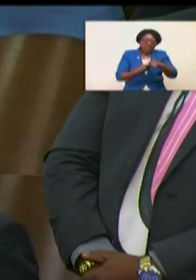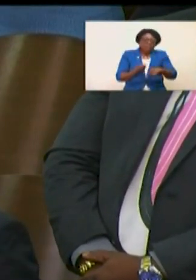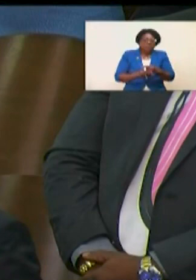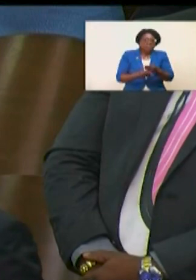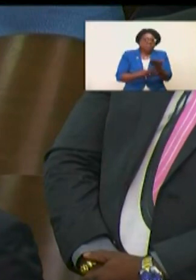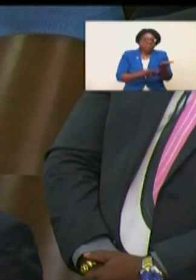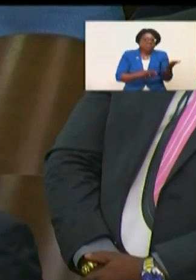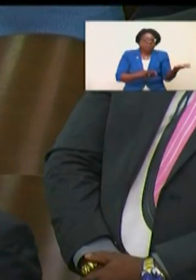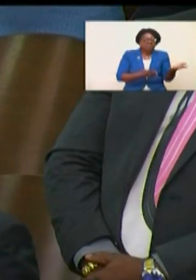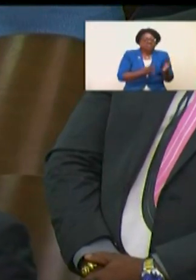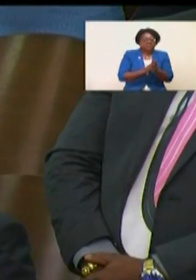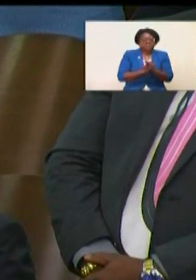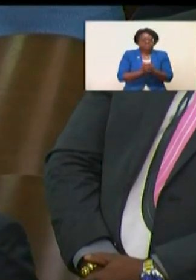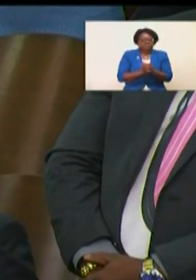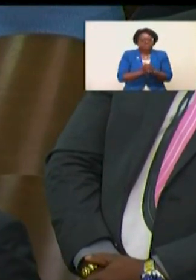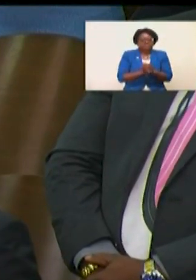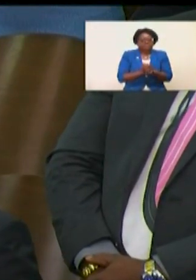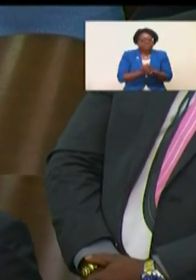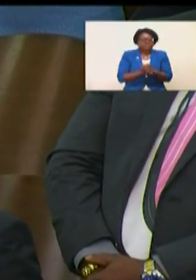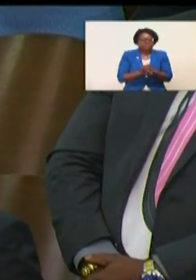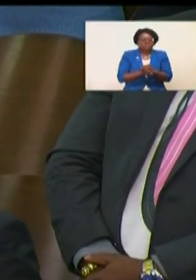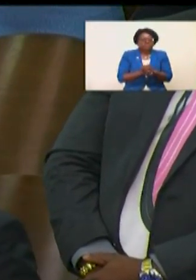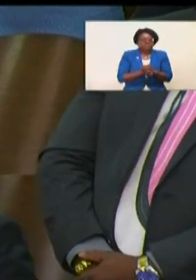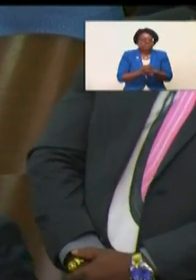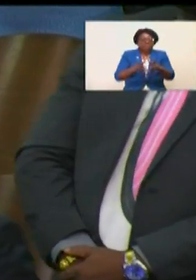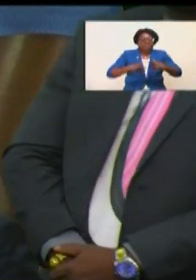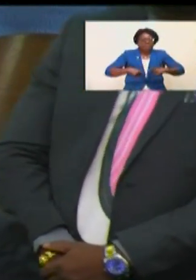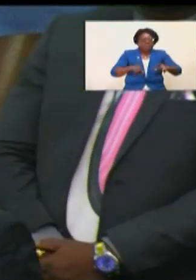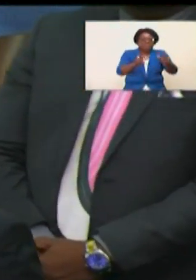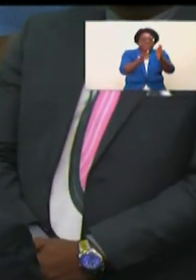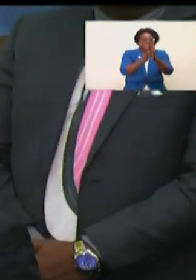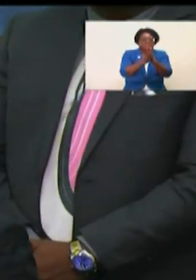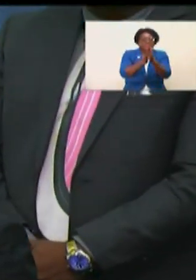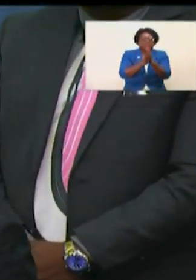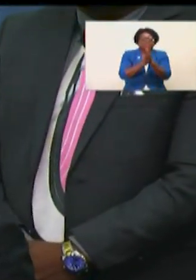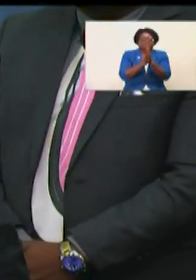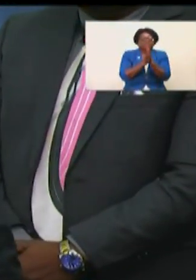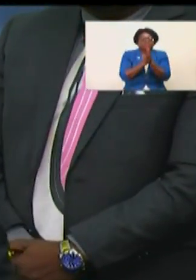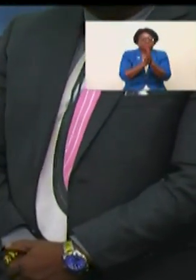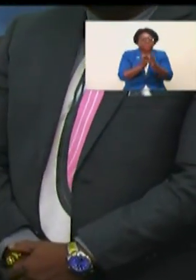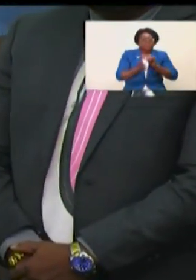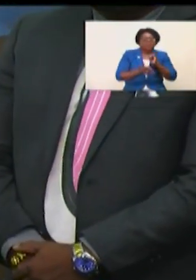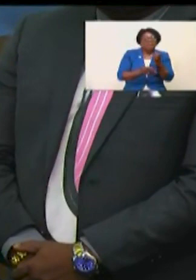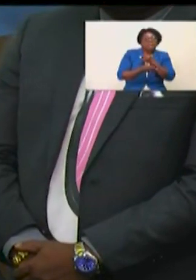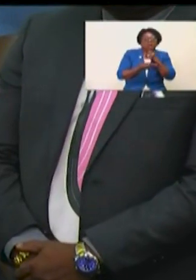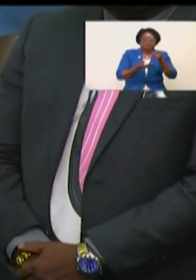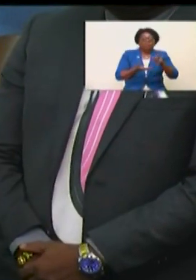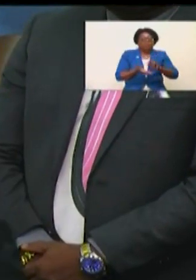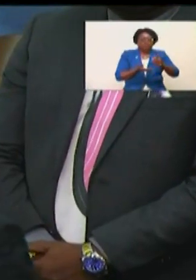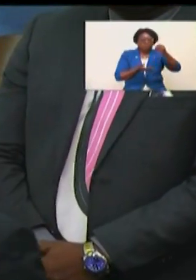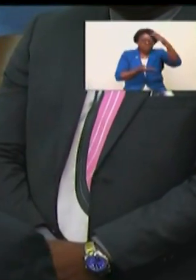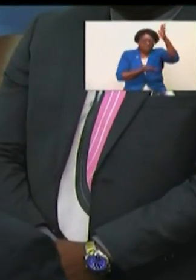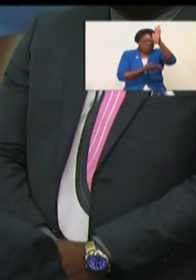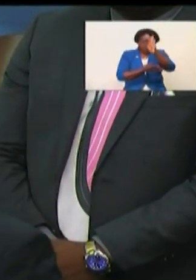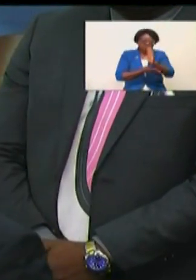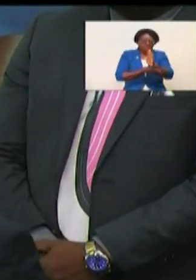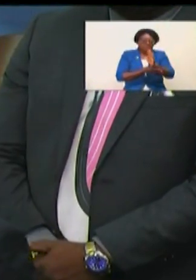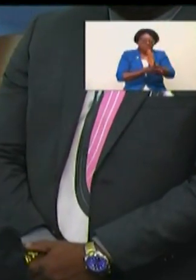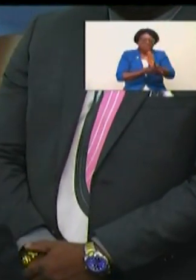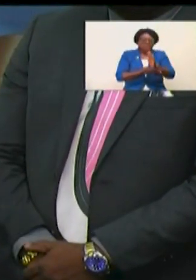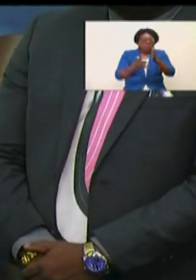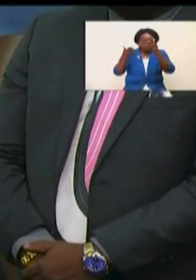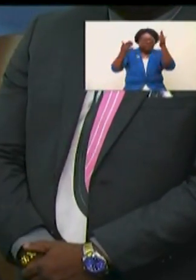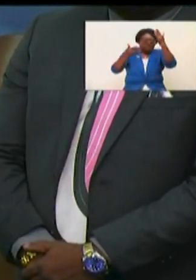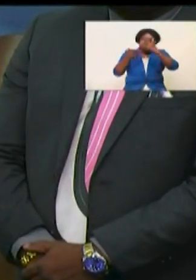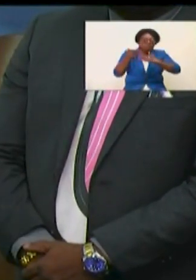act on these things. Let us pray. Our gracious and eternal Father, we hallow